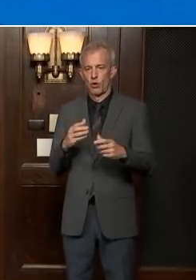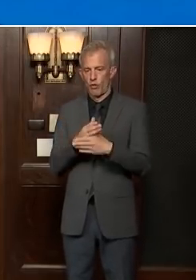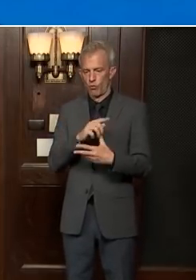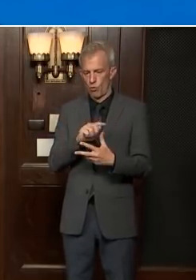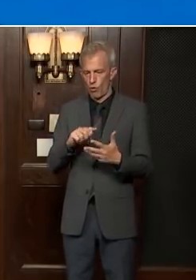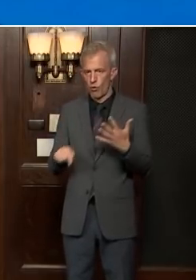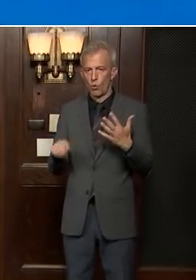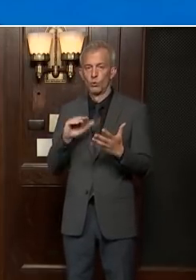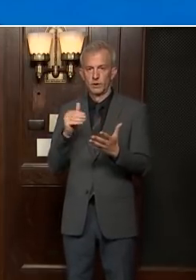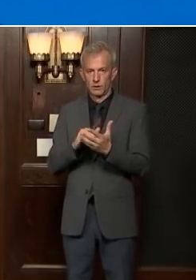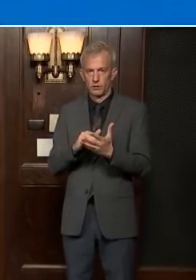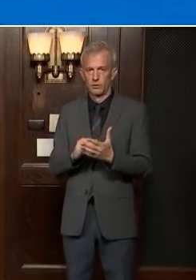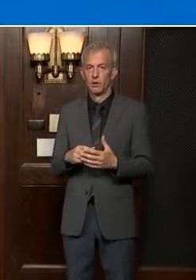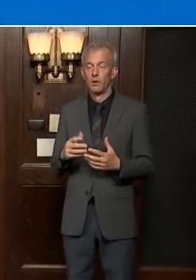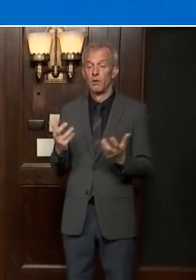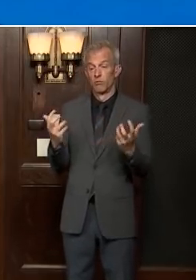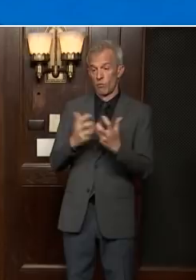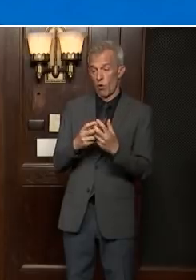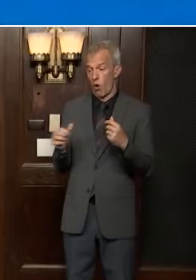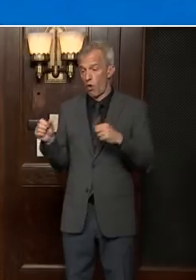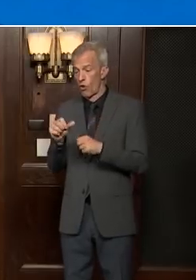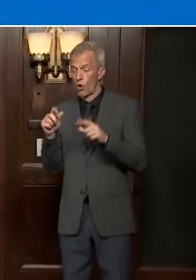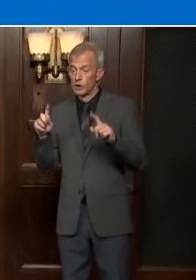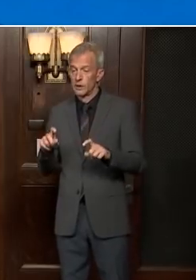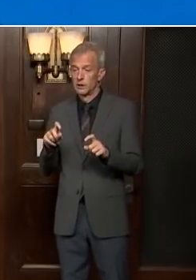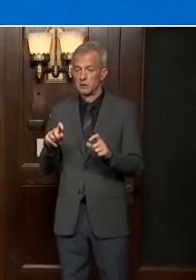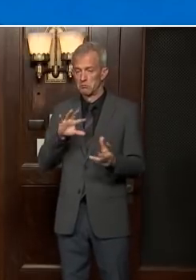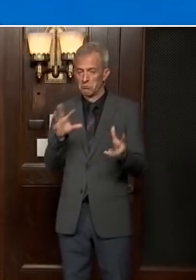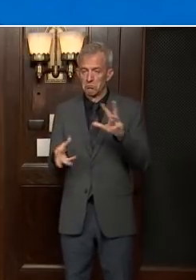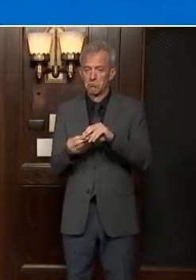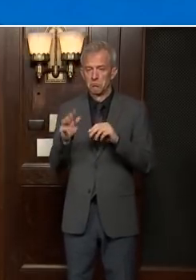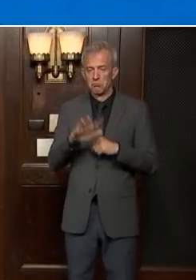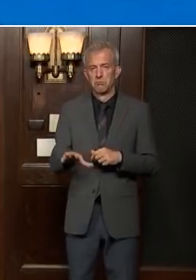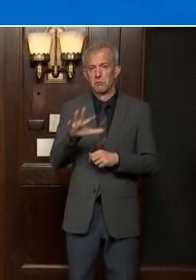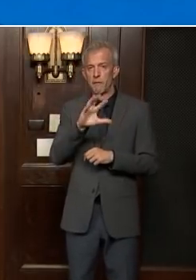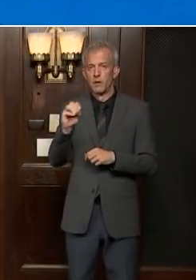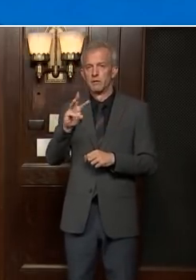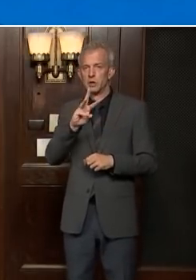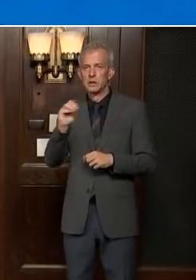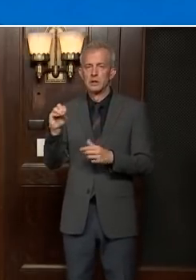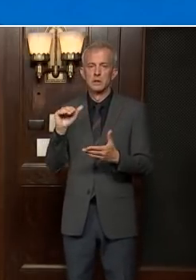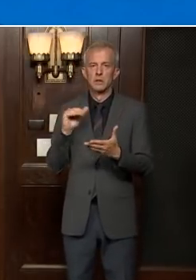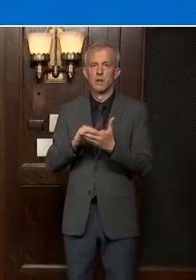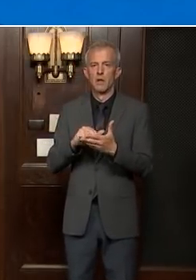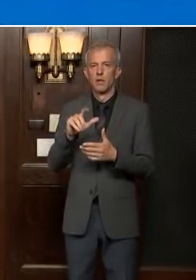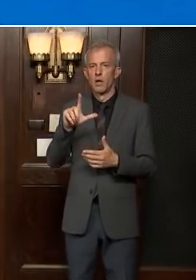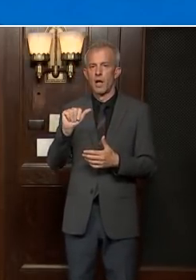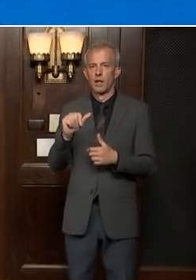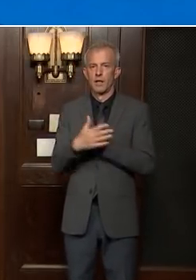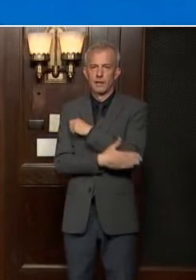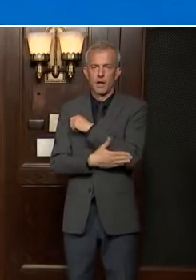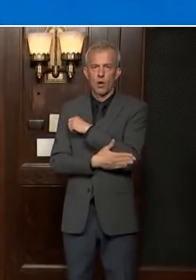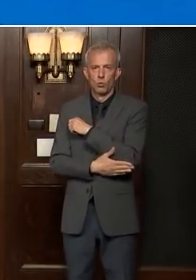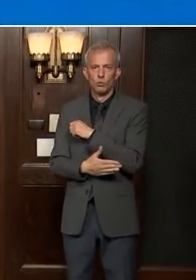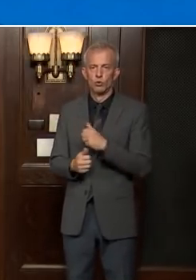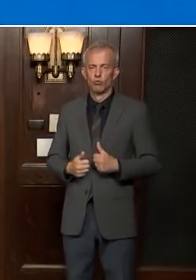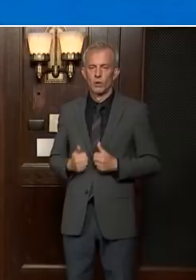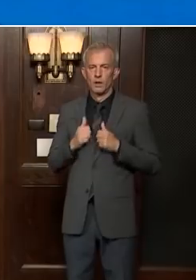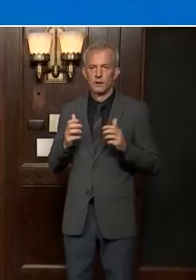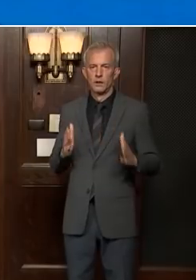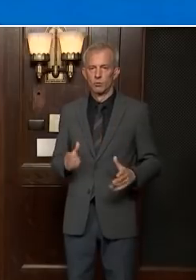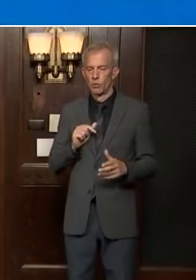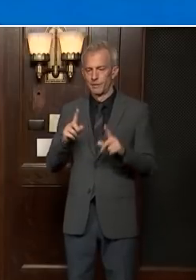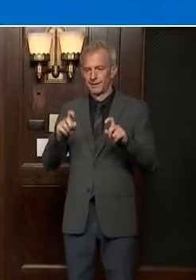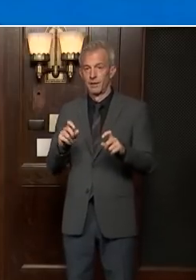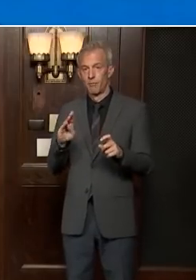with other ongoing testing, somewhere between 50 and 60,000 LA County residents will have been tested by the end